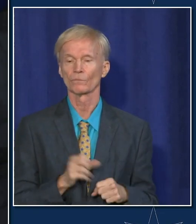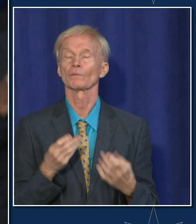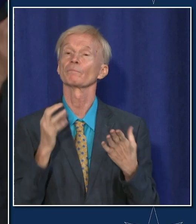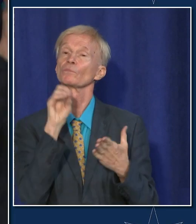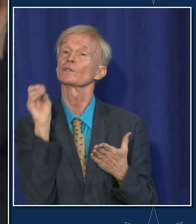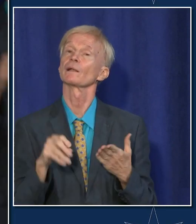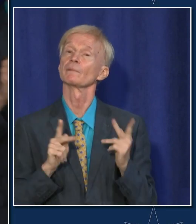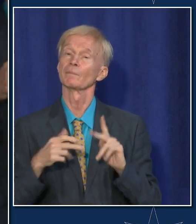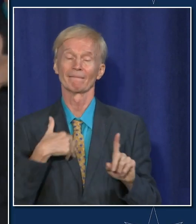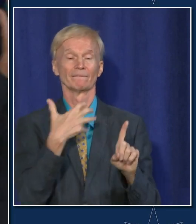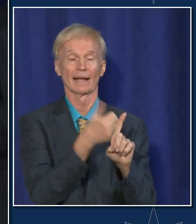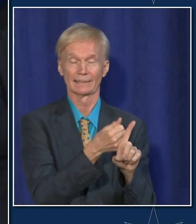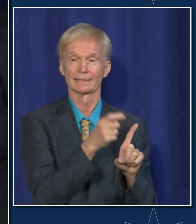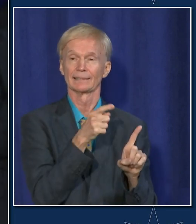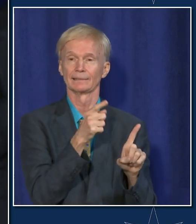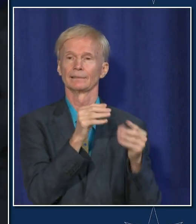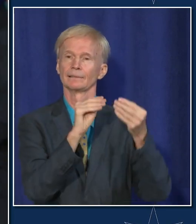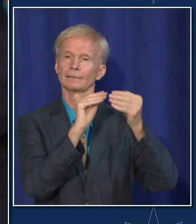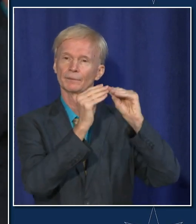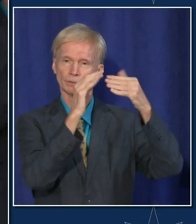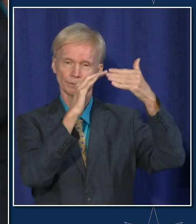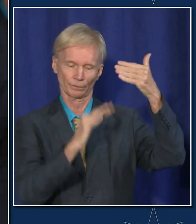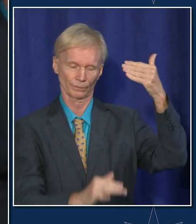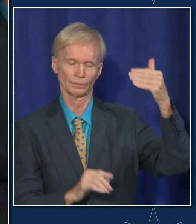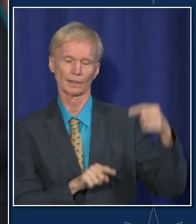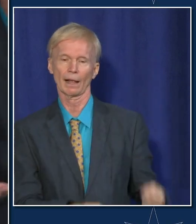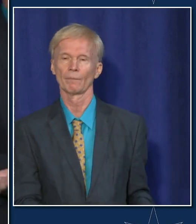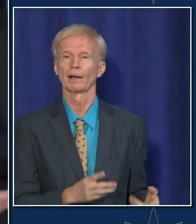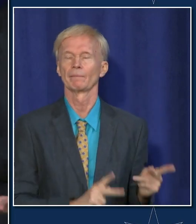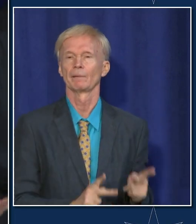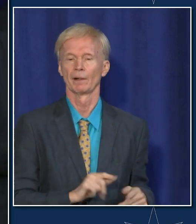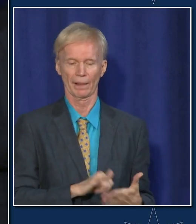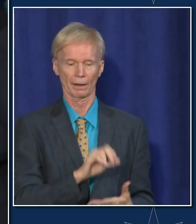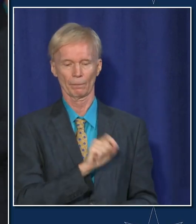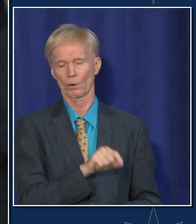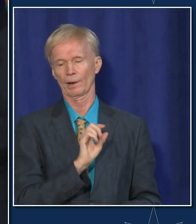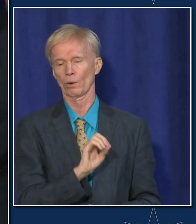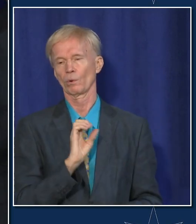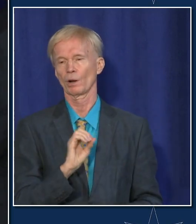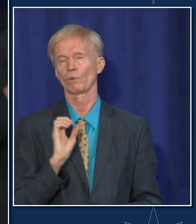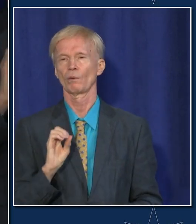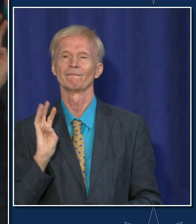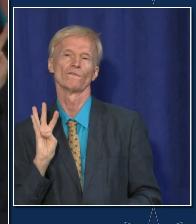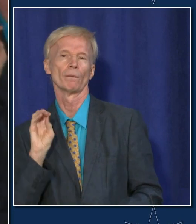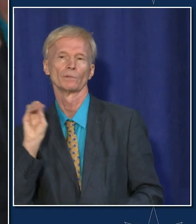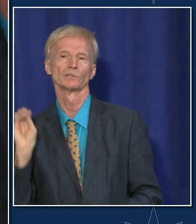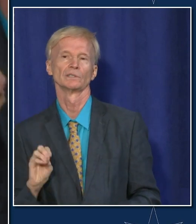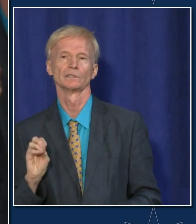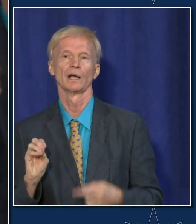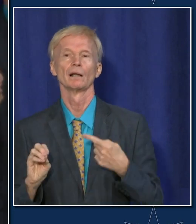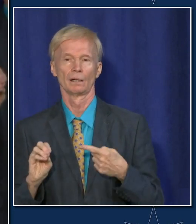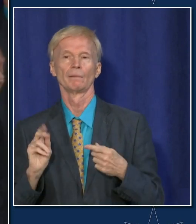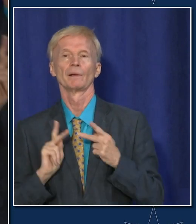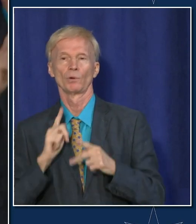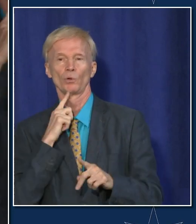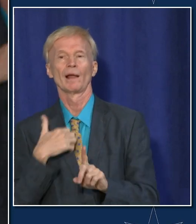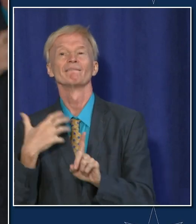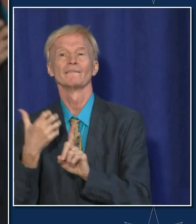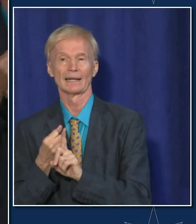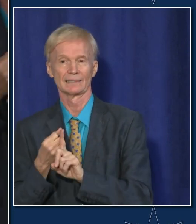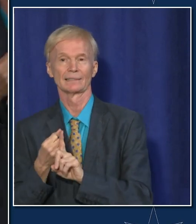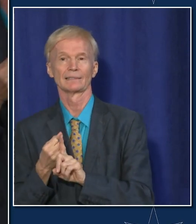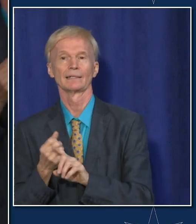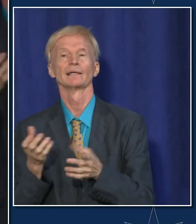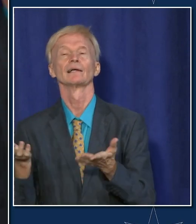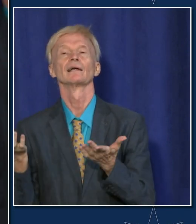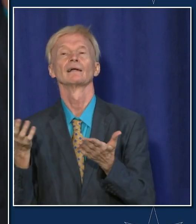vaccinated, for example, and then used that to calculate that percentage, right? That 0.0004% of vaccinated attendees to Lala